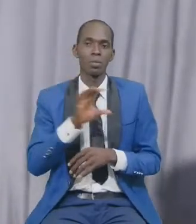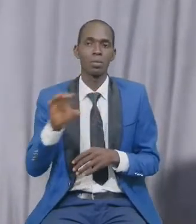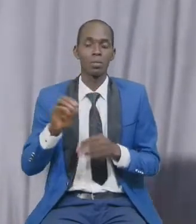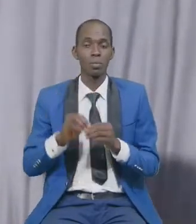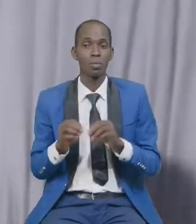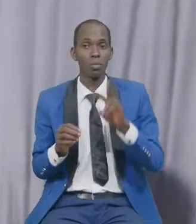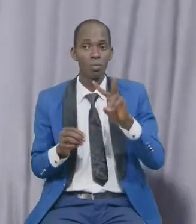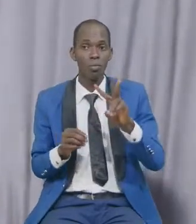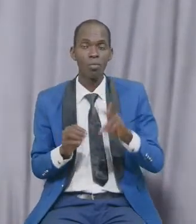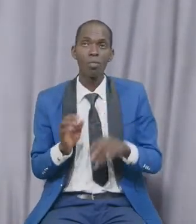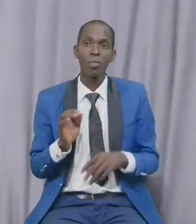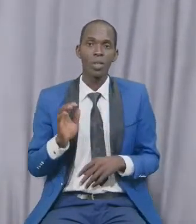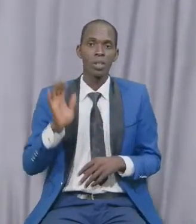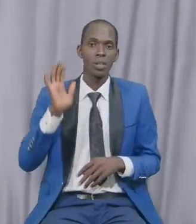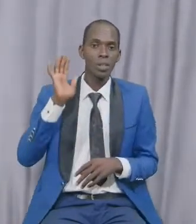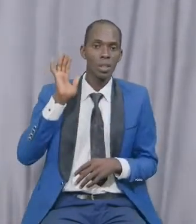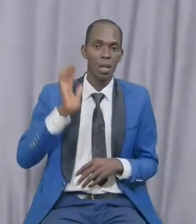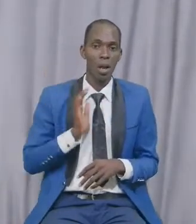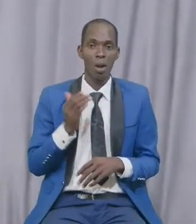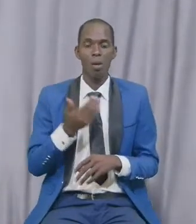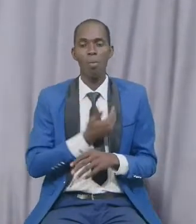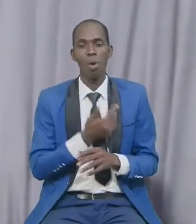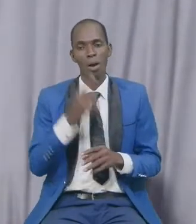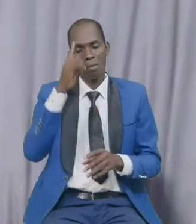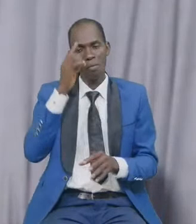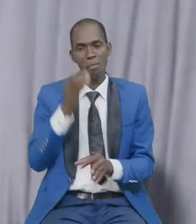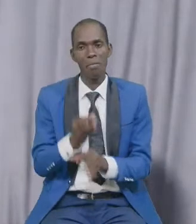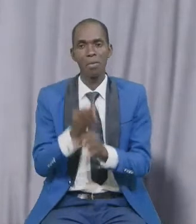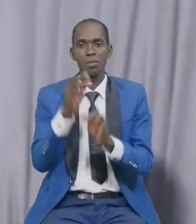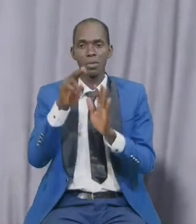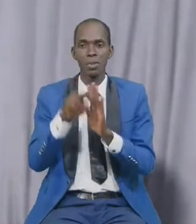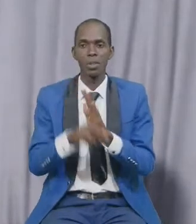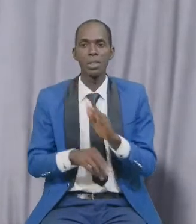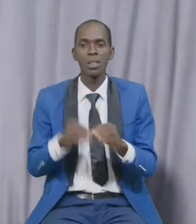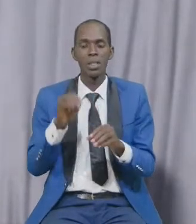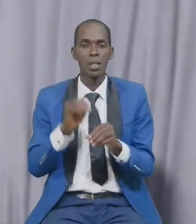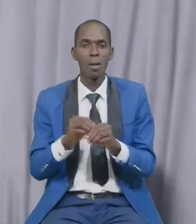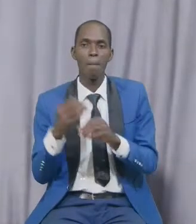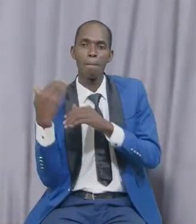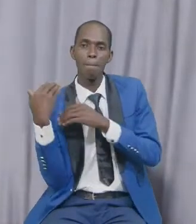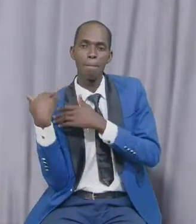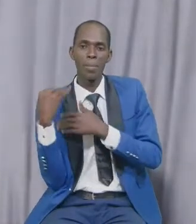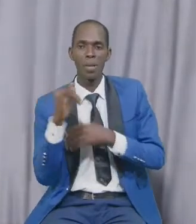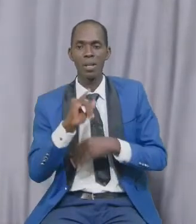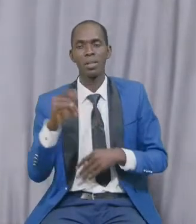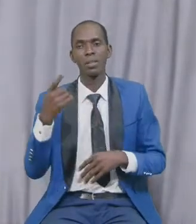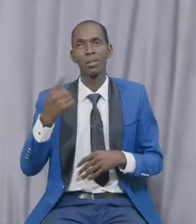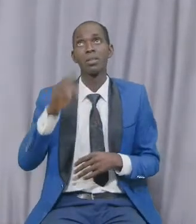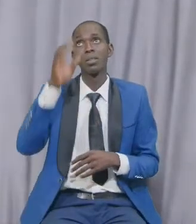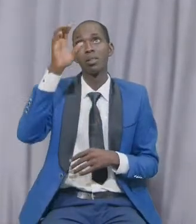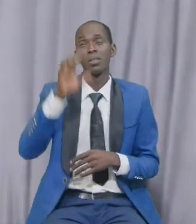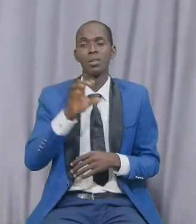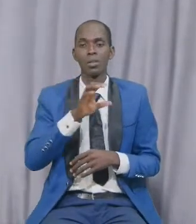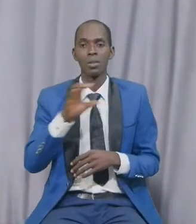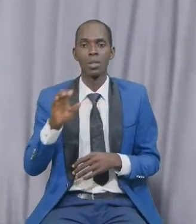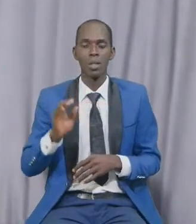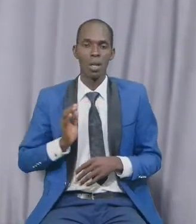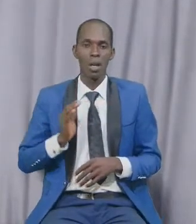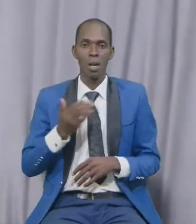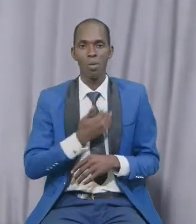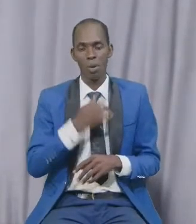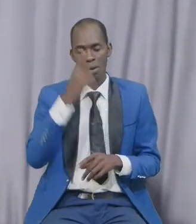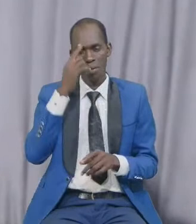faithfulness in bearing the cross. Our faithfulness in bearing